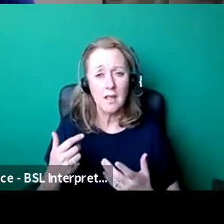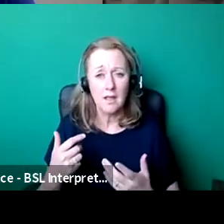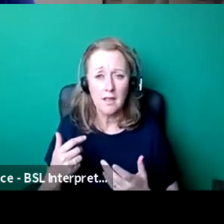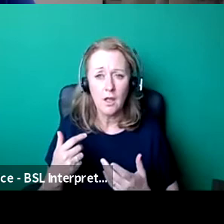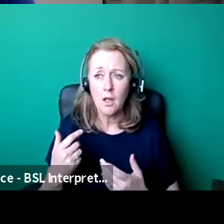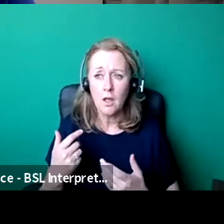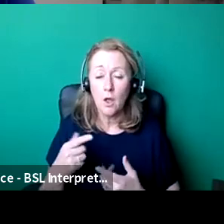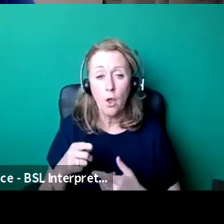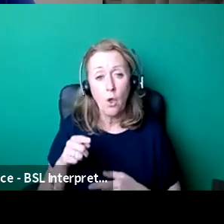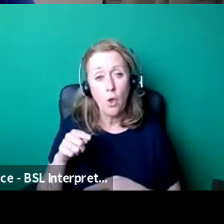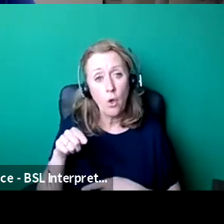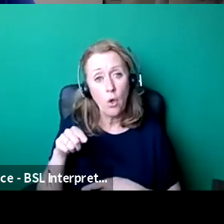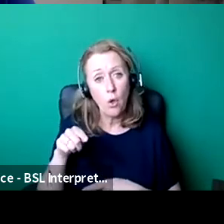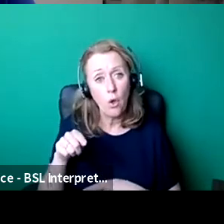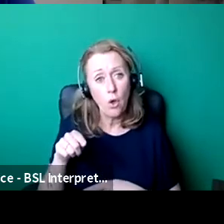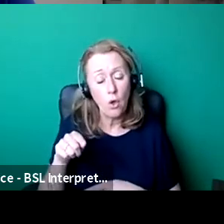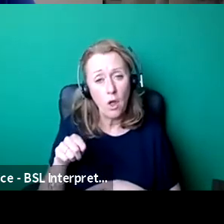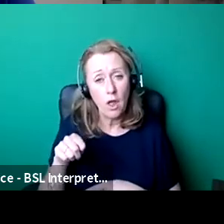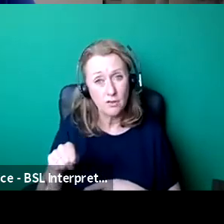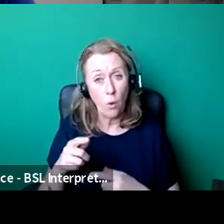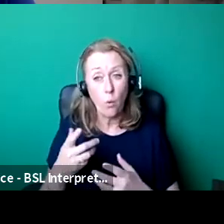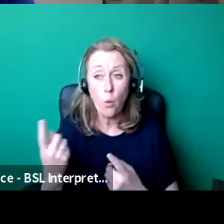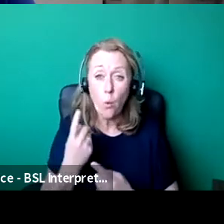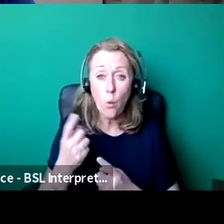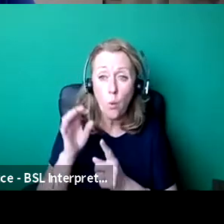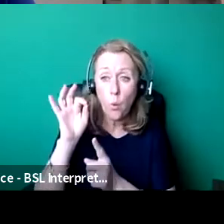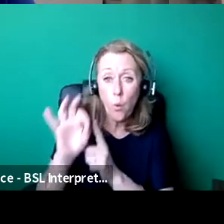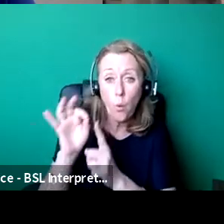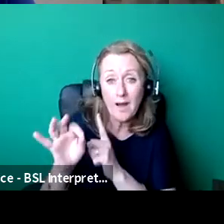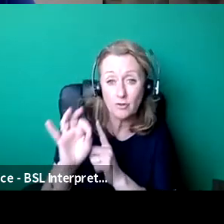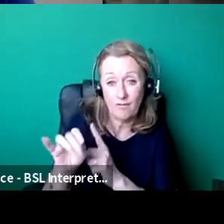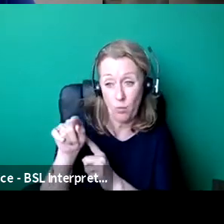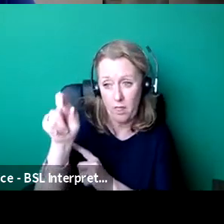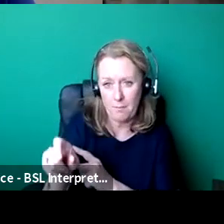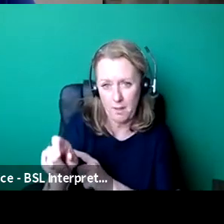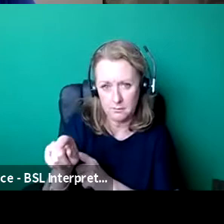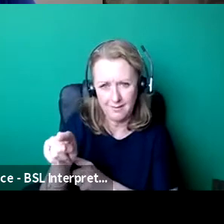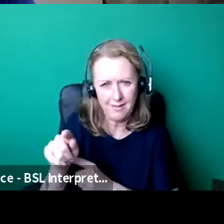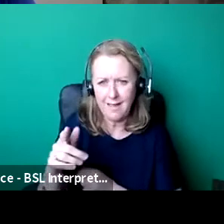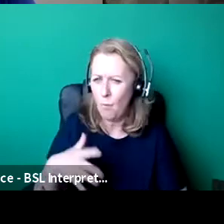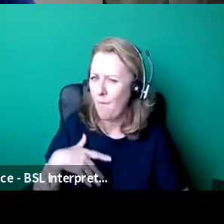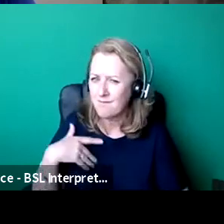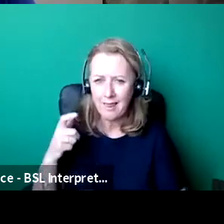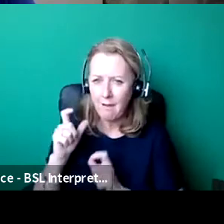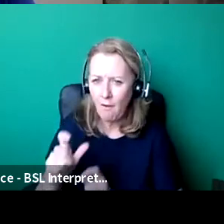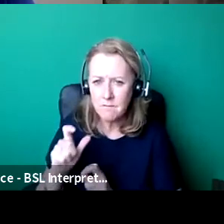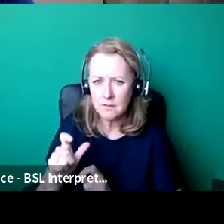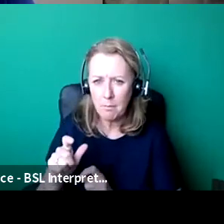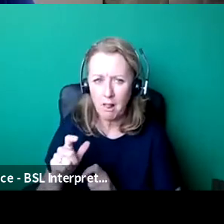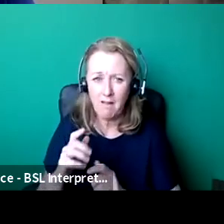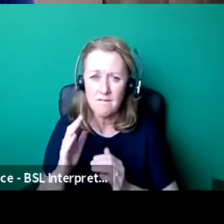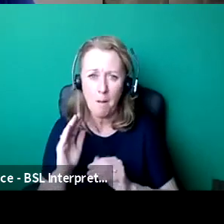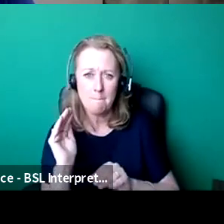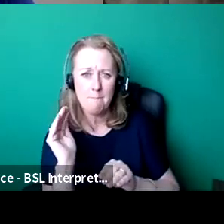of those stories wouldn't feel as comfortable with a foreign journalist or with a male journalist, a non-Libyan journalist, let's